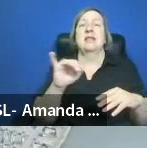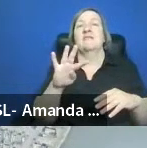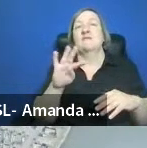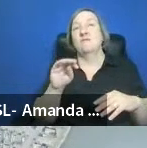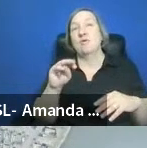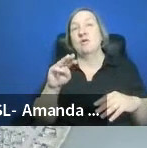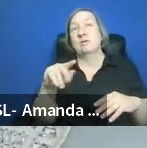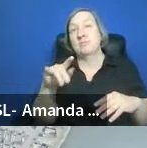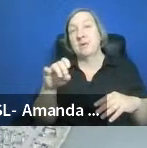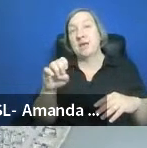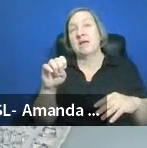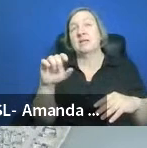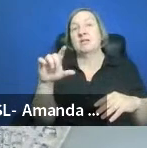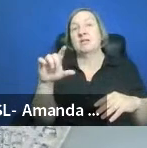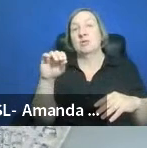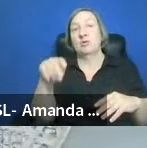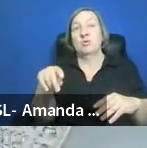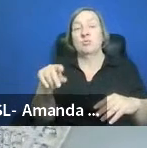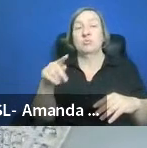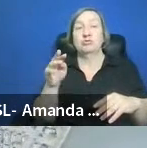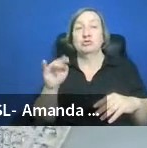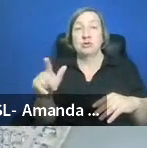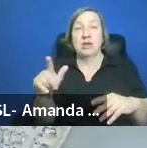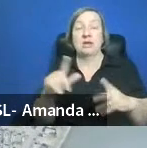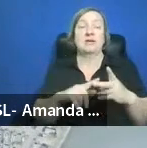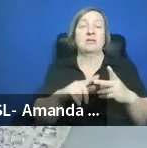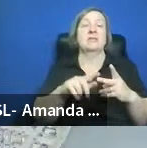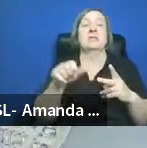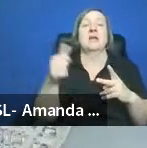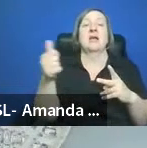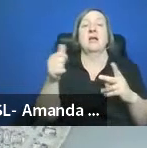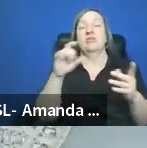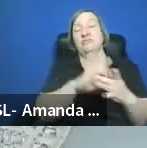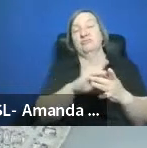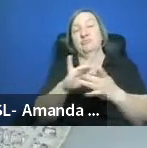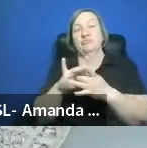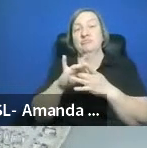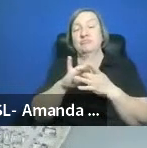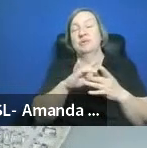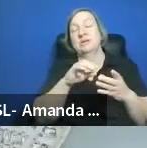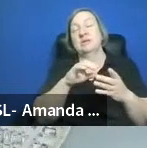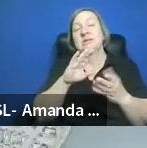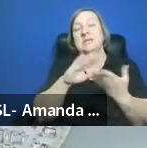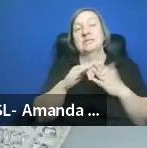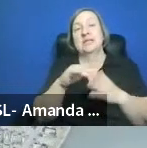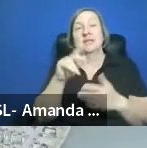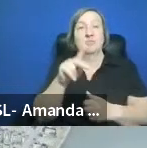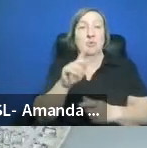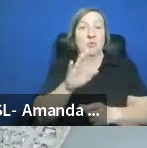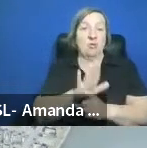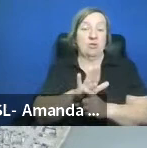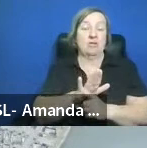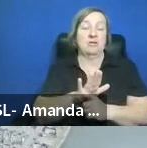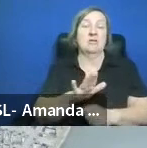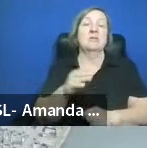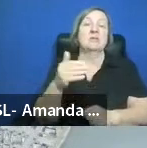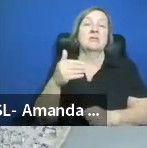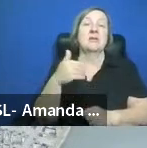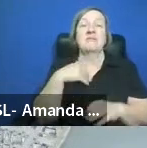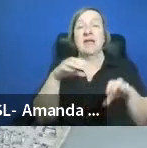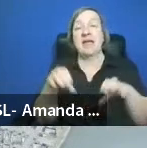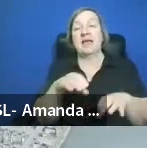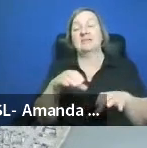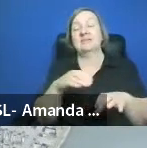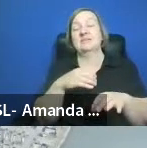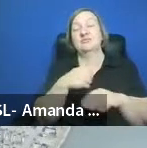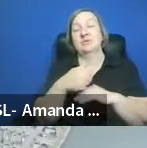trail, as well as other connections within, in this case, the city of Portland, where we have active